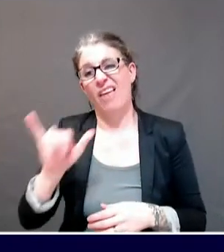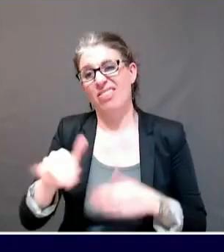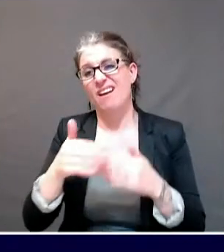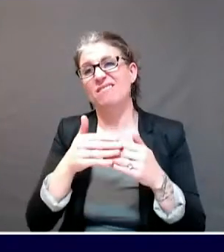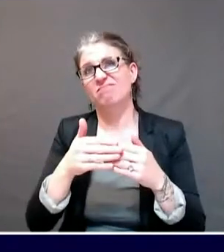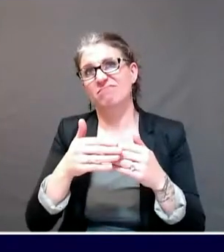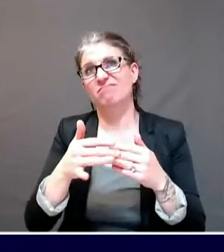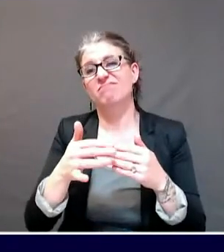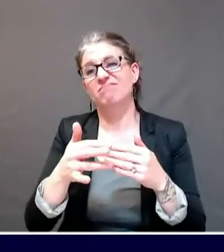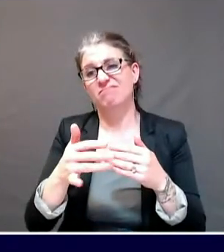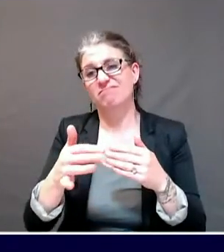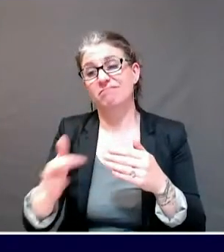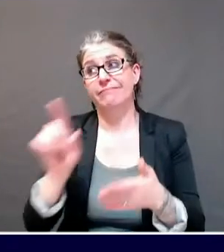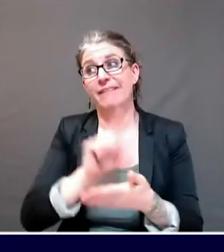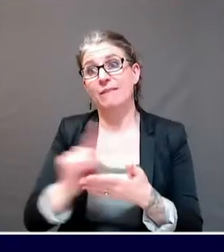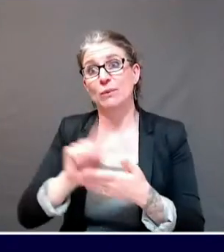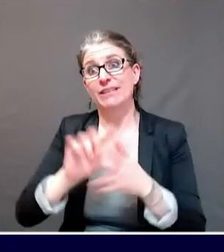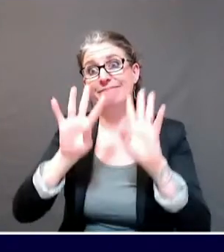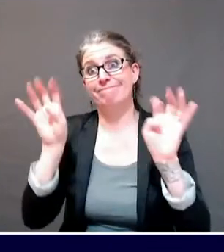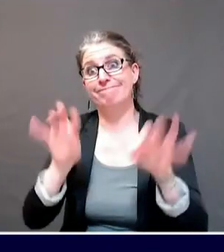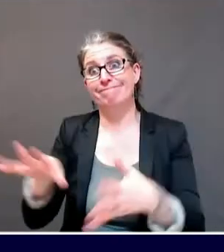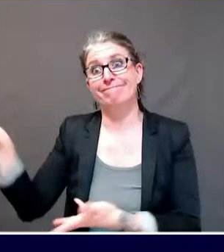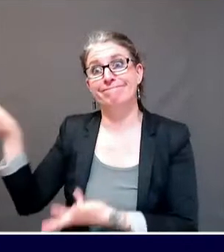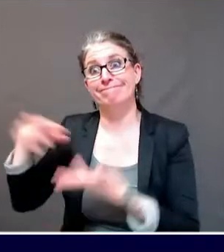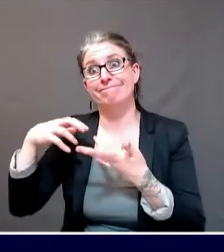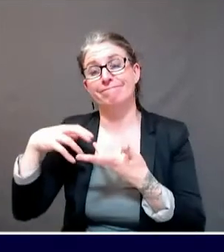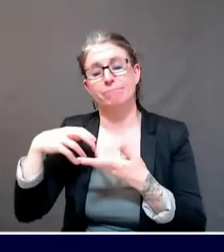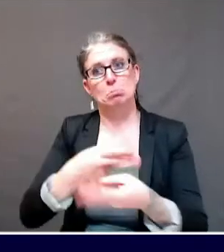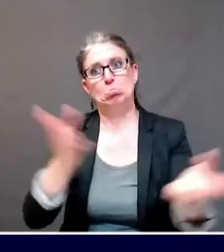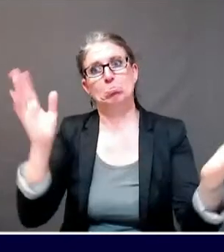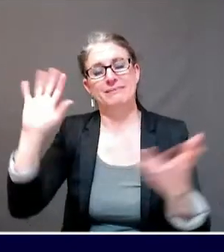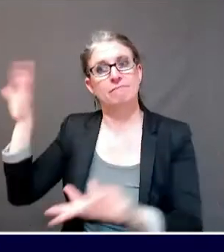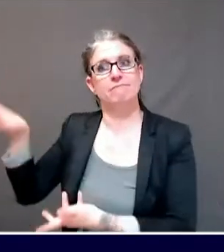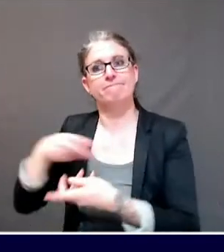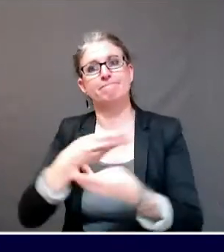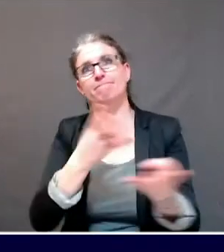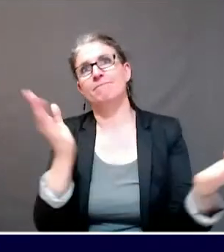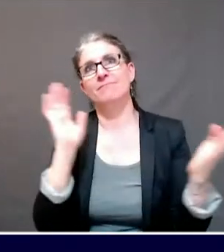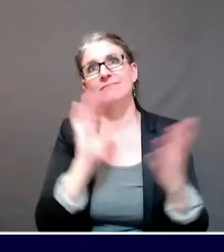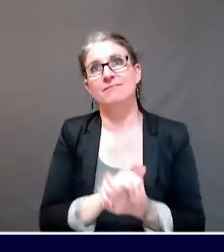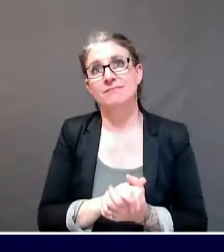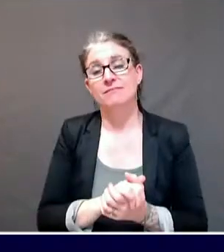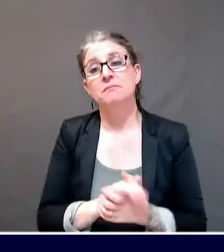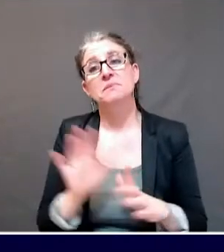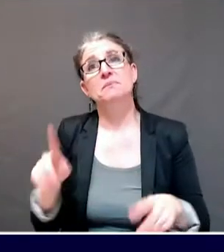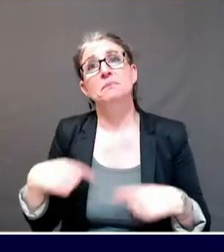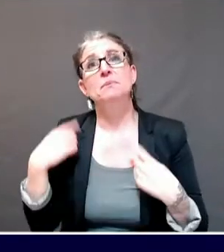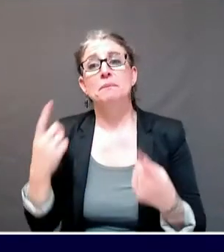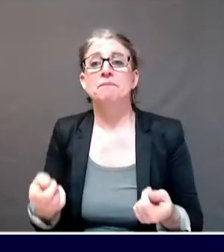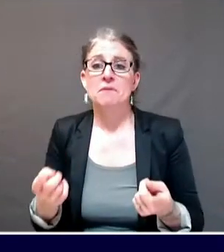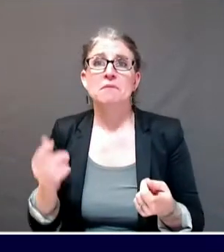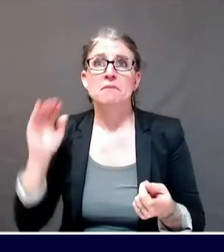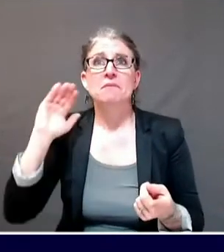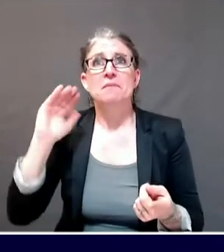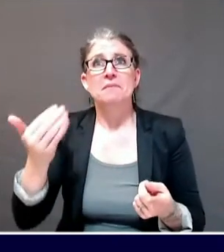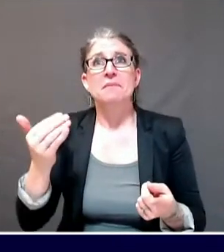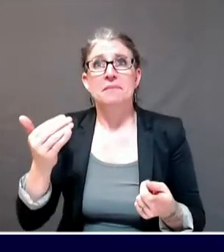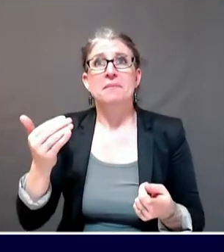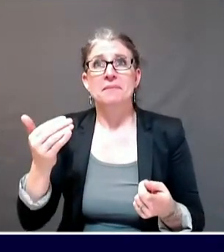supply, what we've learned so far suggests and is indicative of the fact that these quick pivots will continue to have to happen.